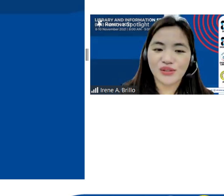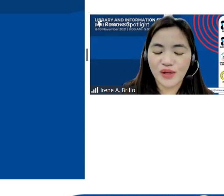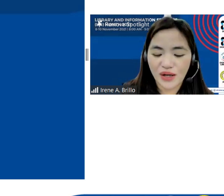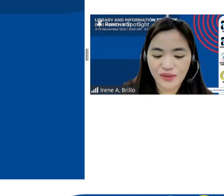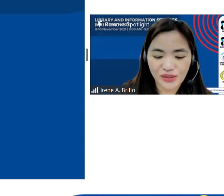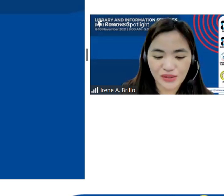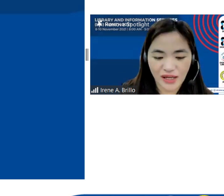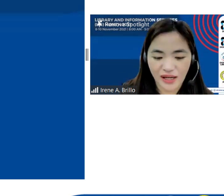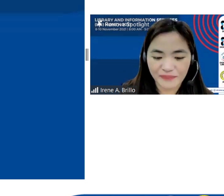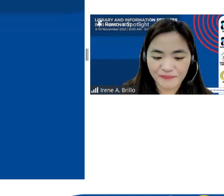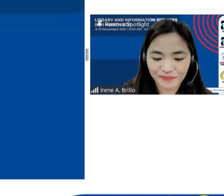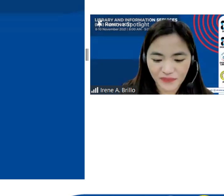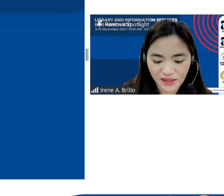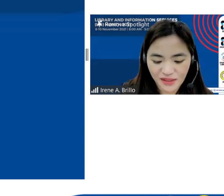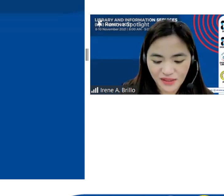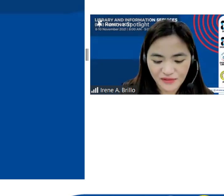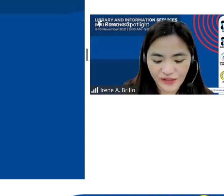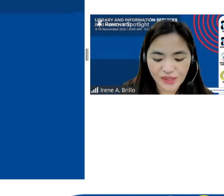also to our